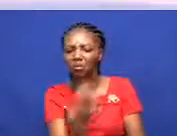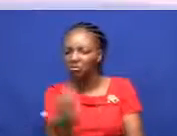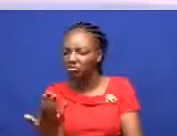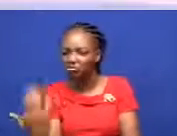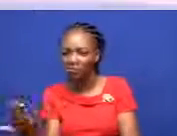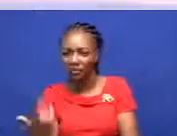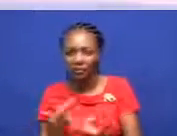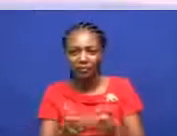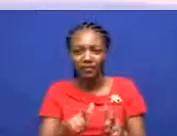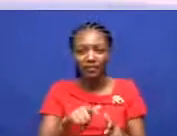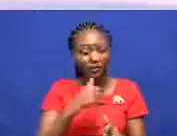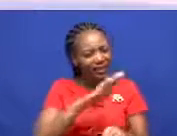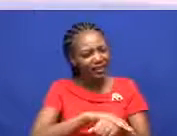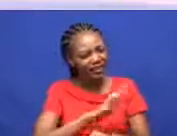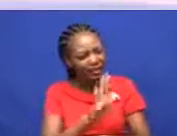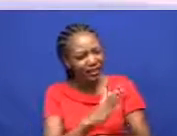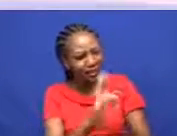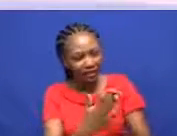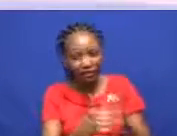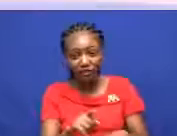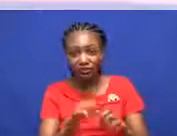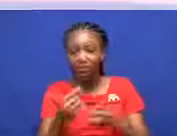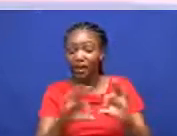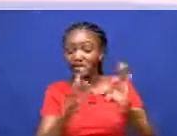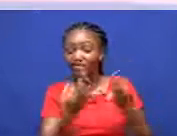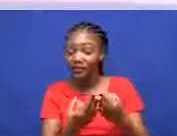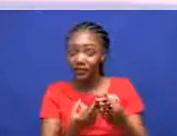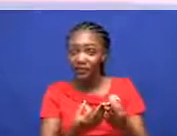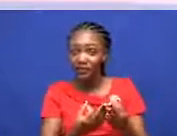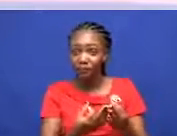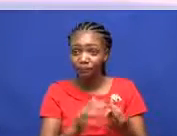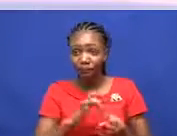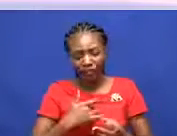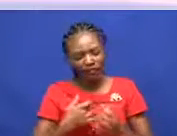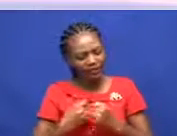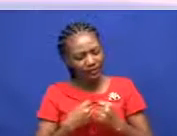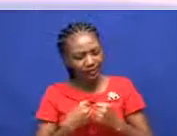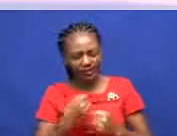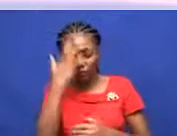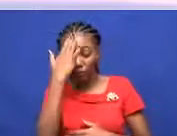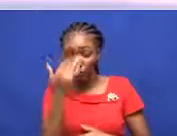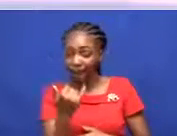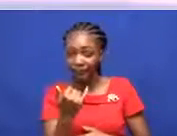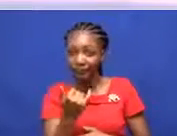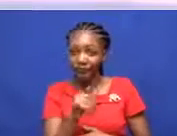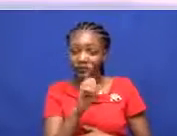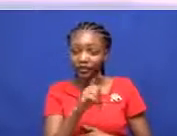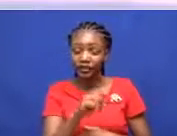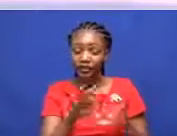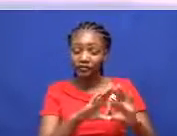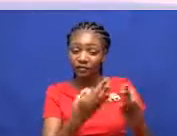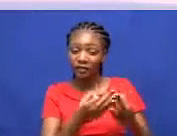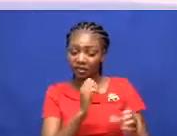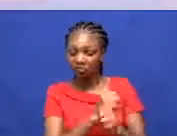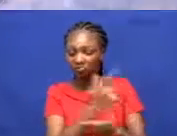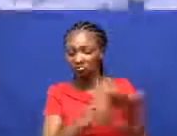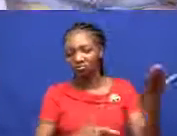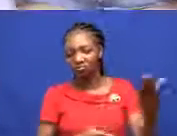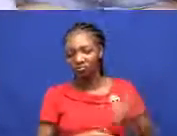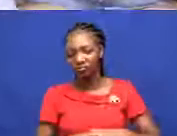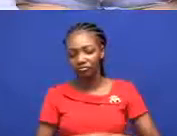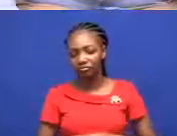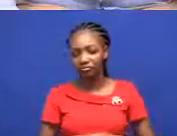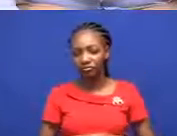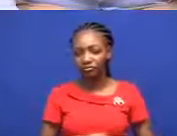can get inspired from this story, and even other families can get challenged, you know, by what Skylar's family has done for him. Indeed, and also families need